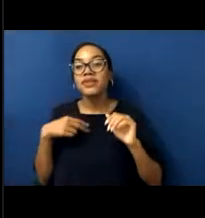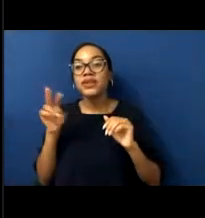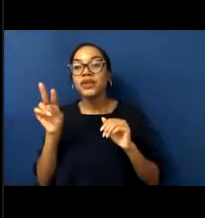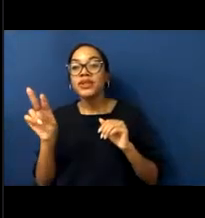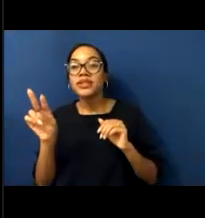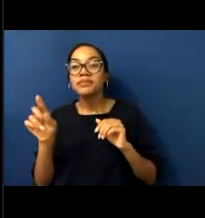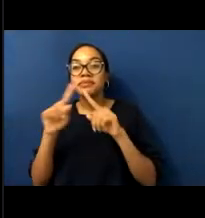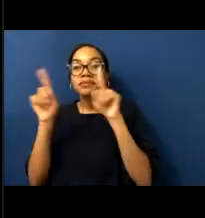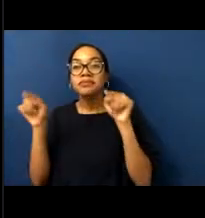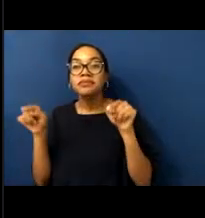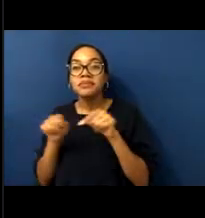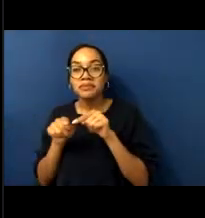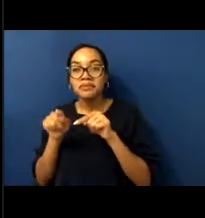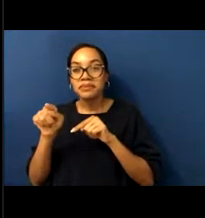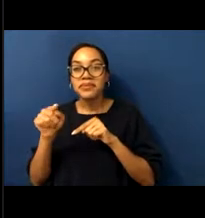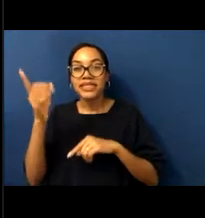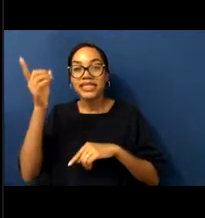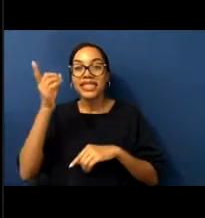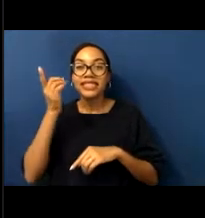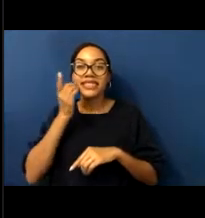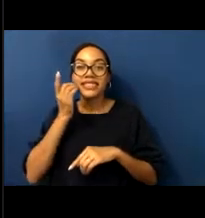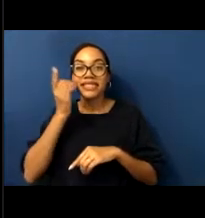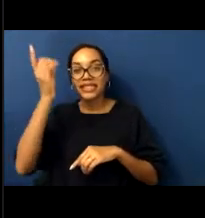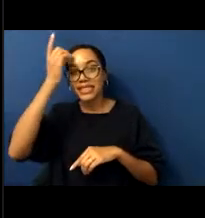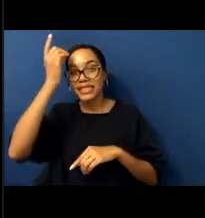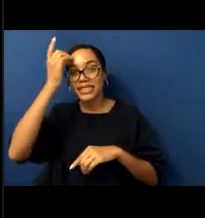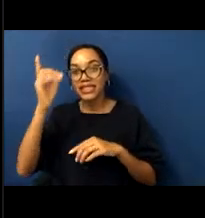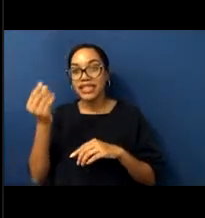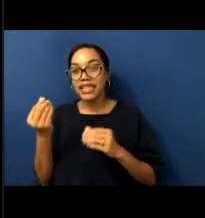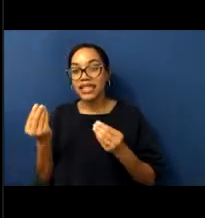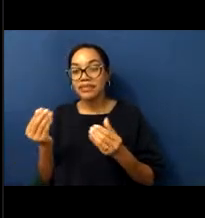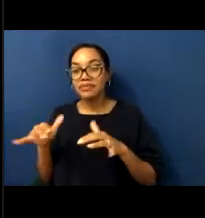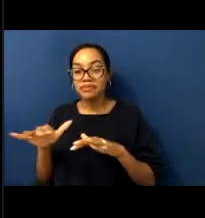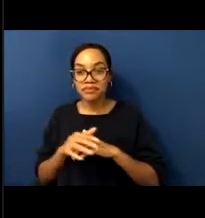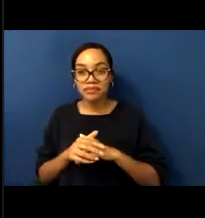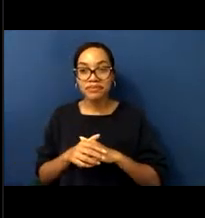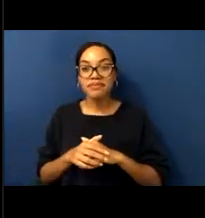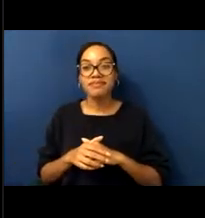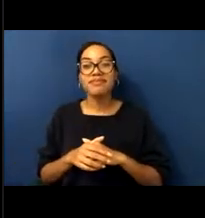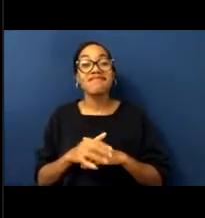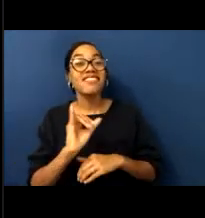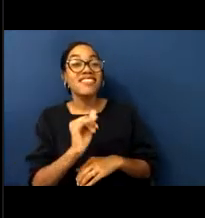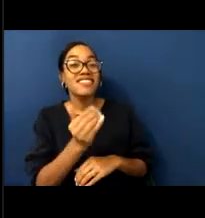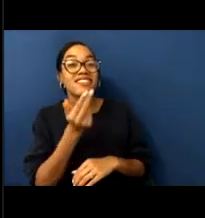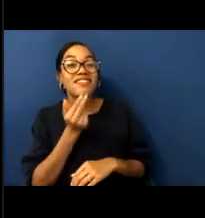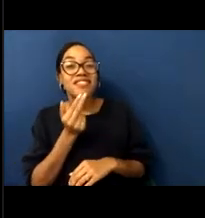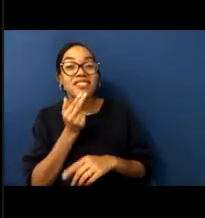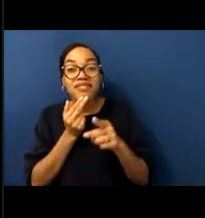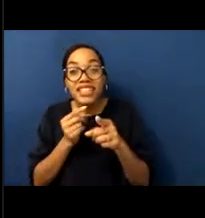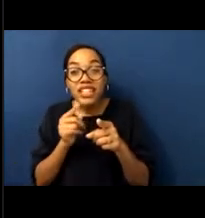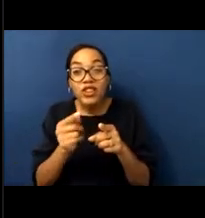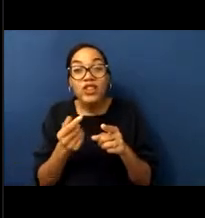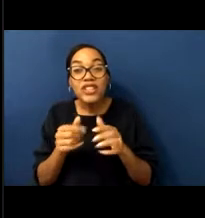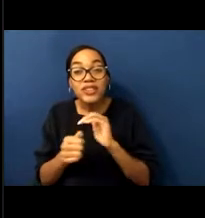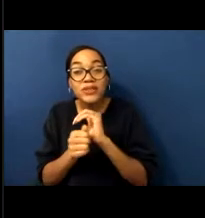you very much, folks, and I'd be happy to take any further questions. That is so sweet. Look at that baby turtle. That is